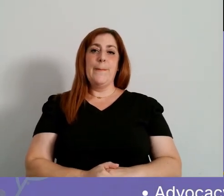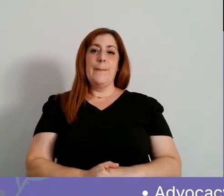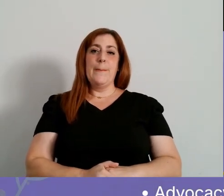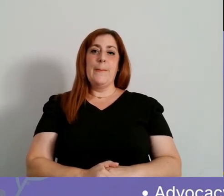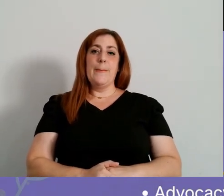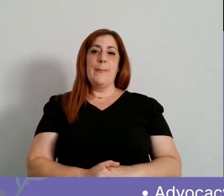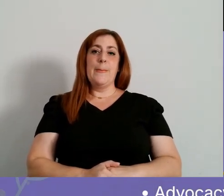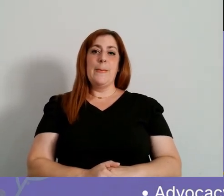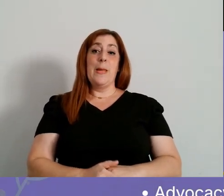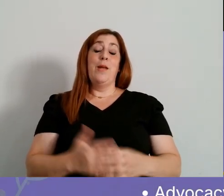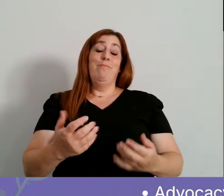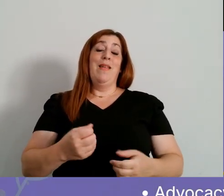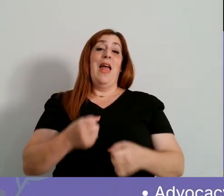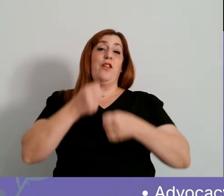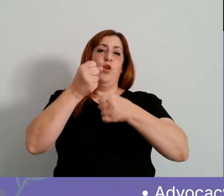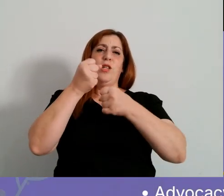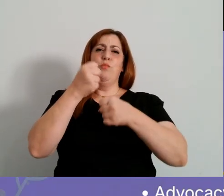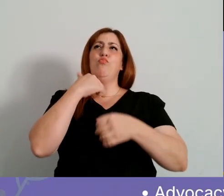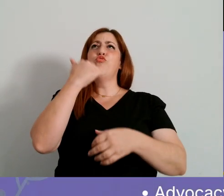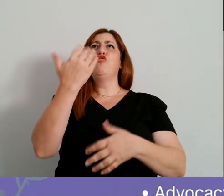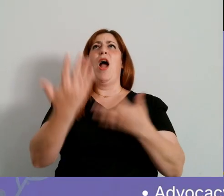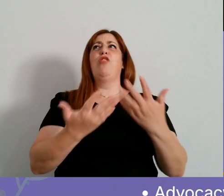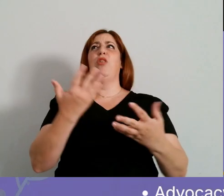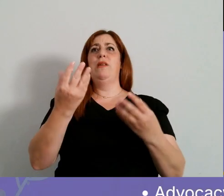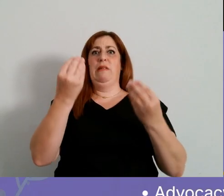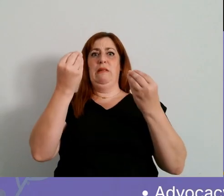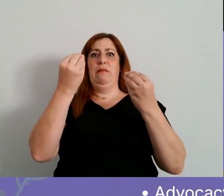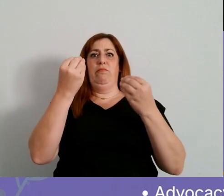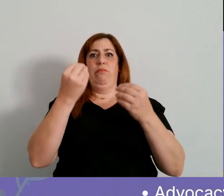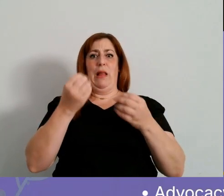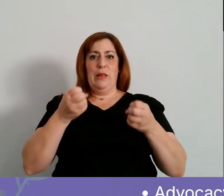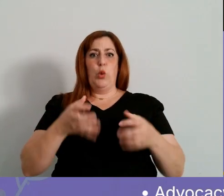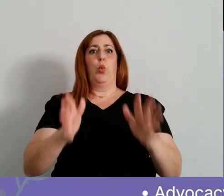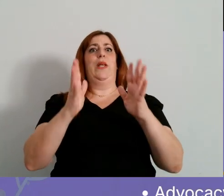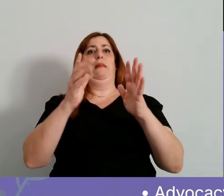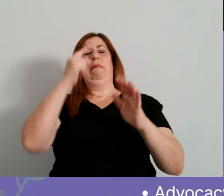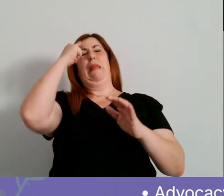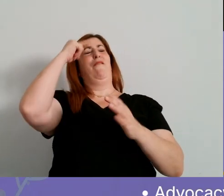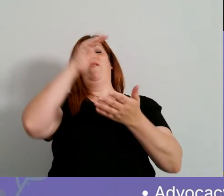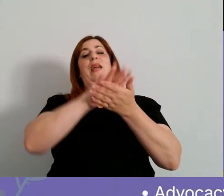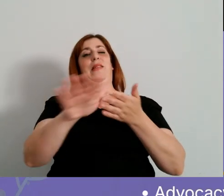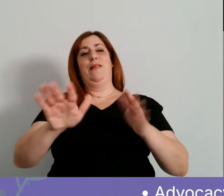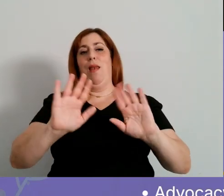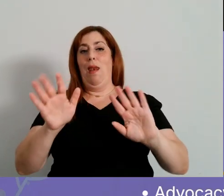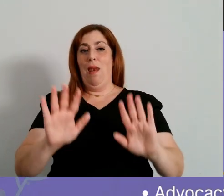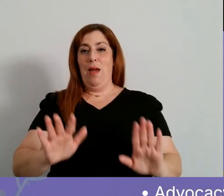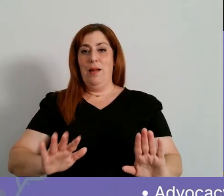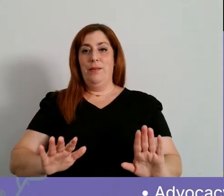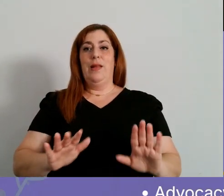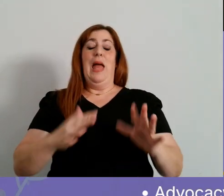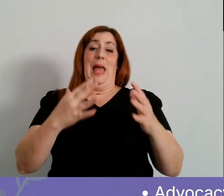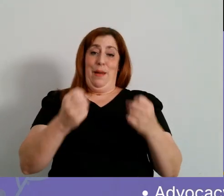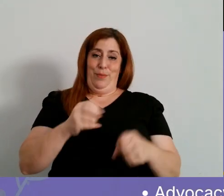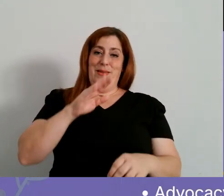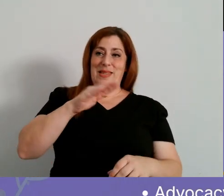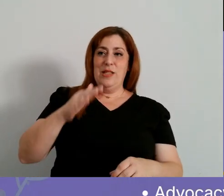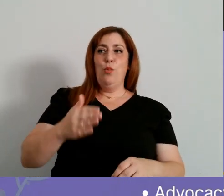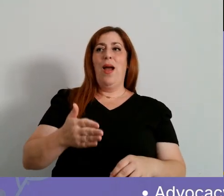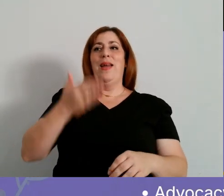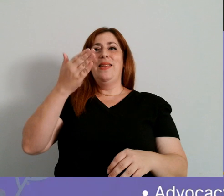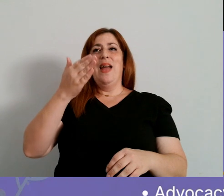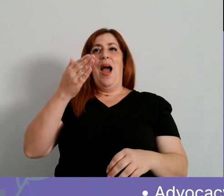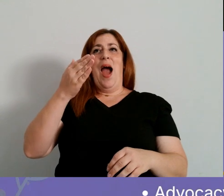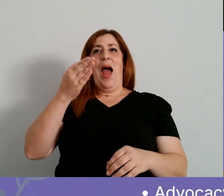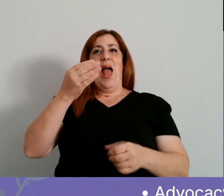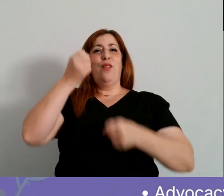Advocacy, unfortunately, is not something we are born with. Of course, some people might be more naturally inclined to it than